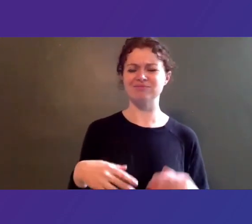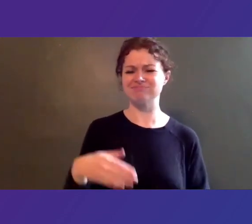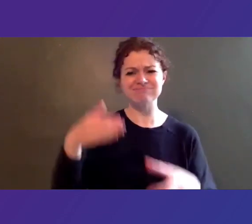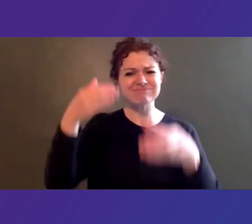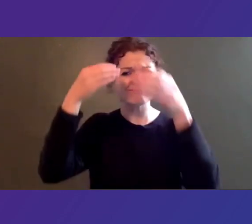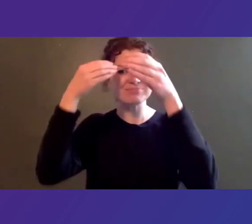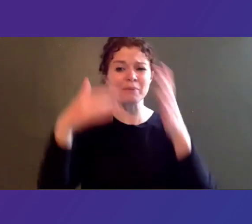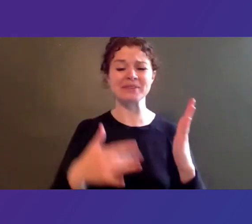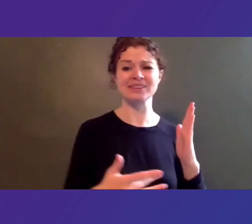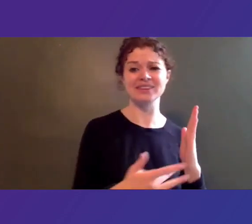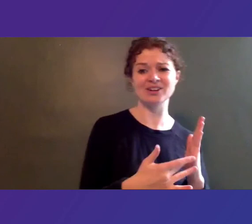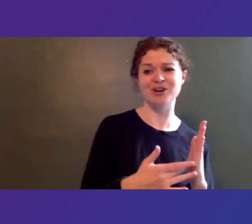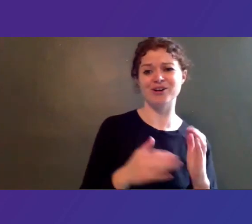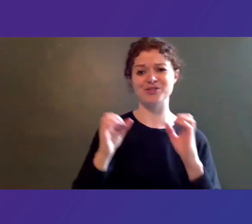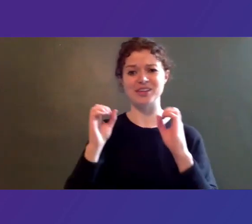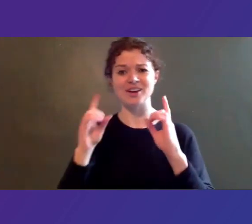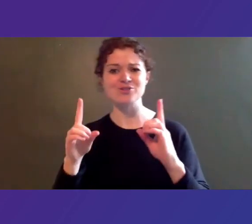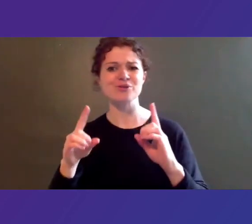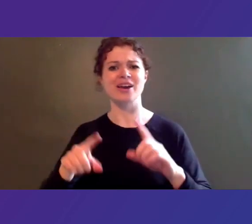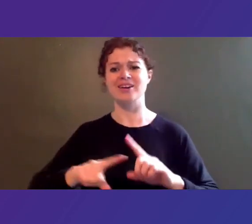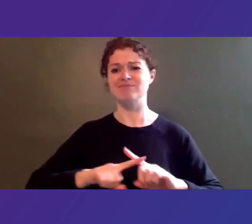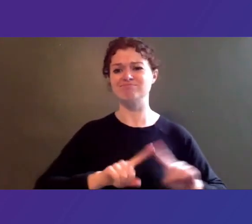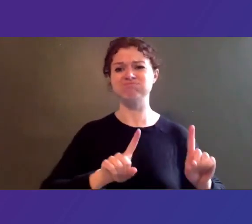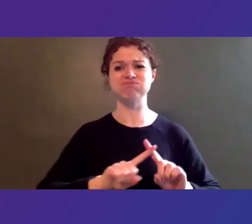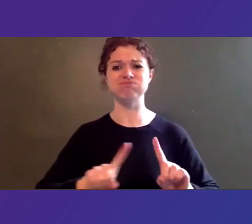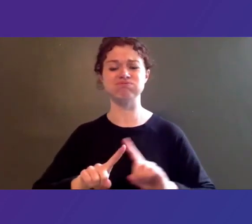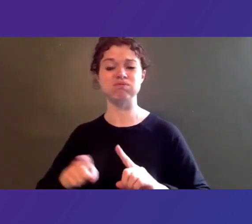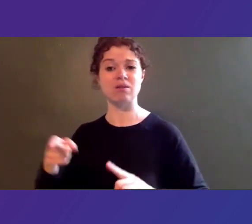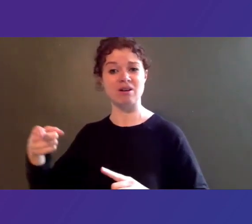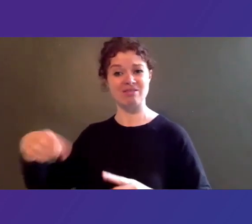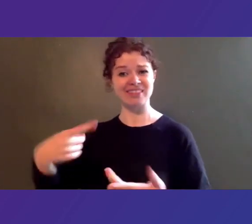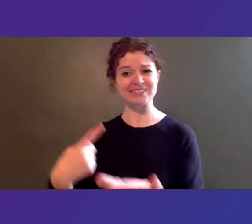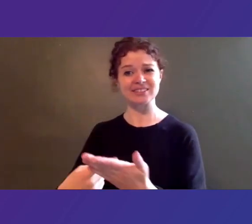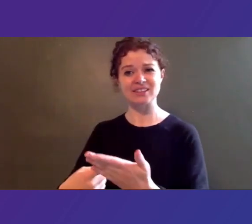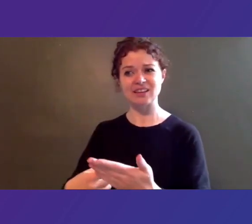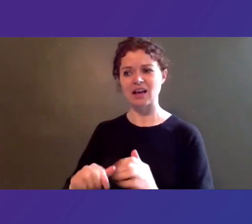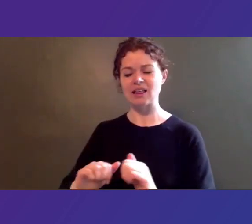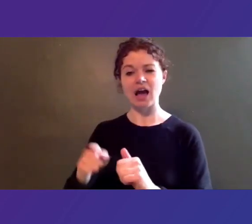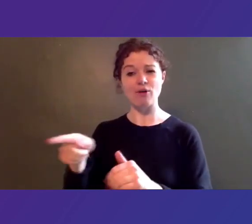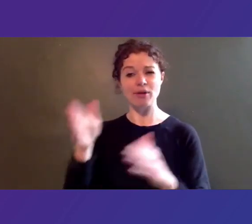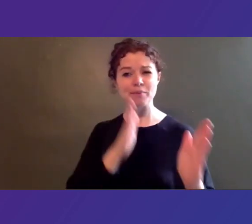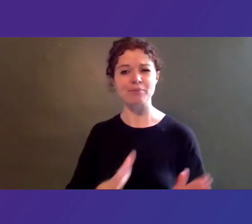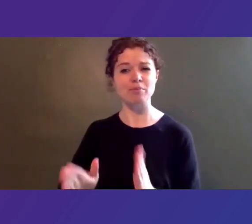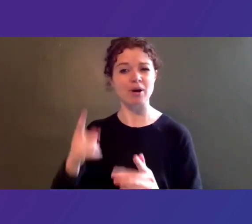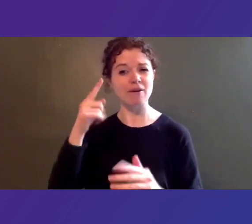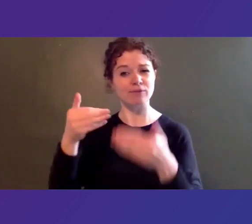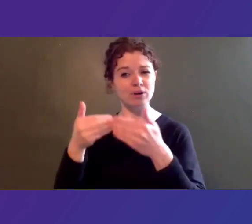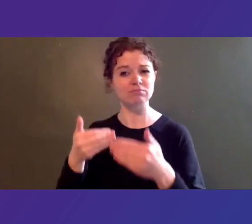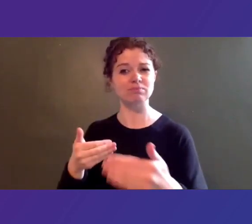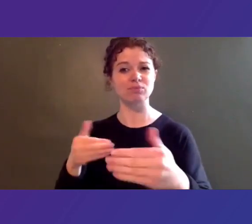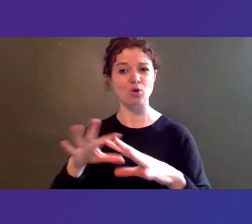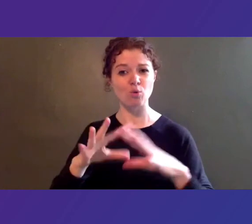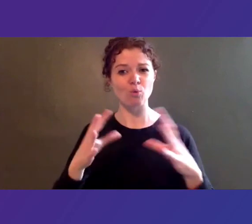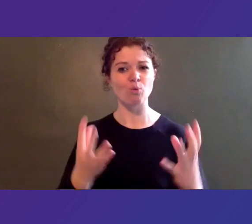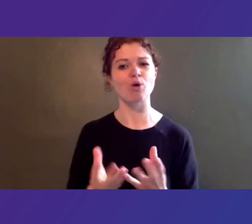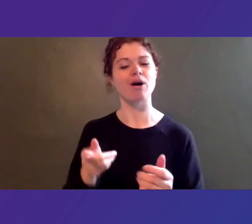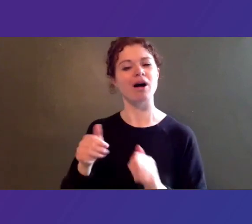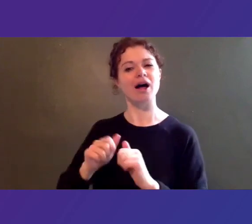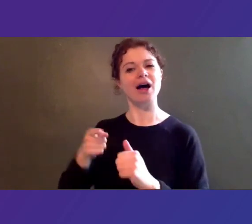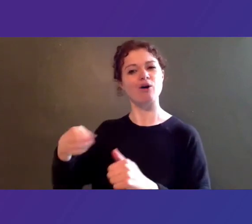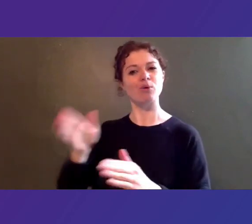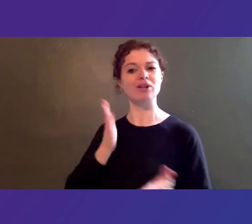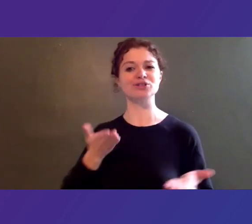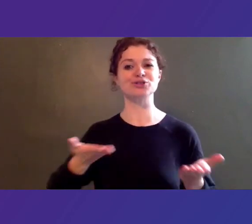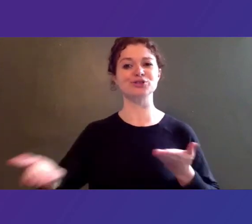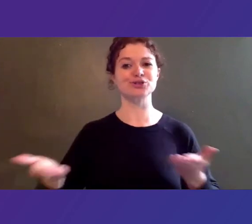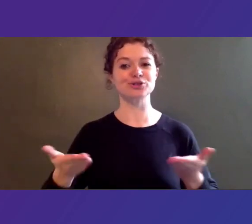and presenting will discuss the world that they're preparing for and how they will serve it. We'll be joined by